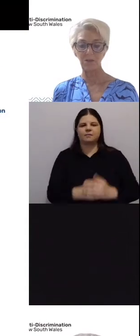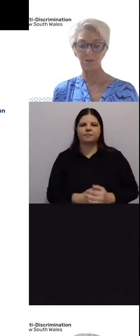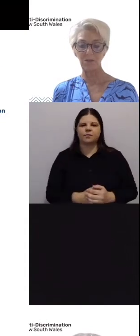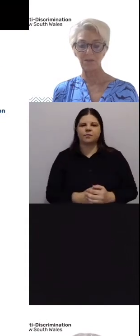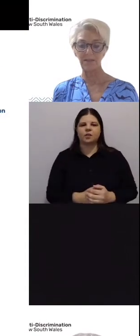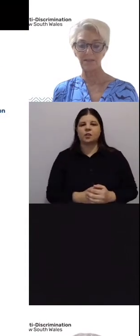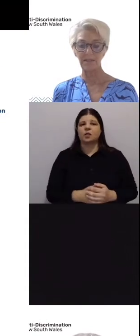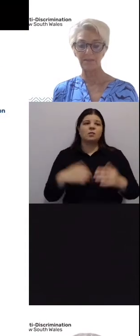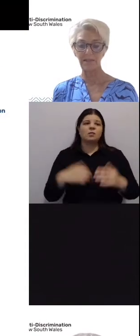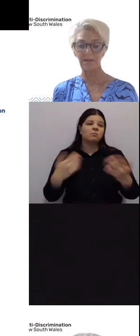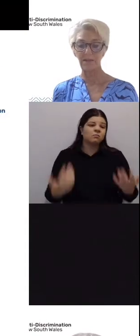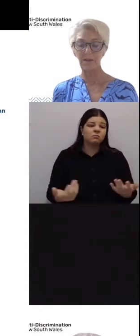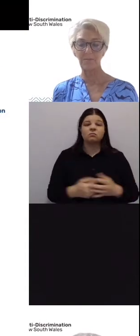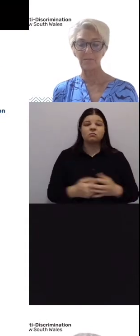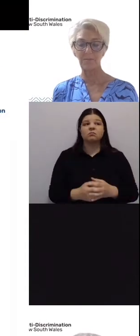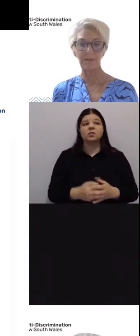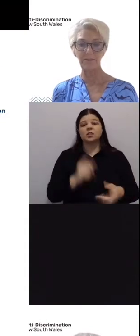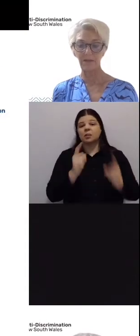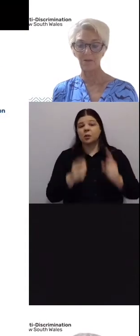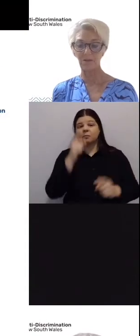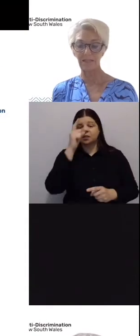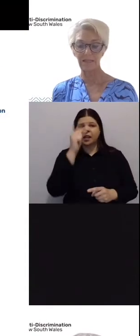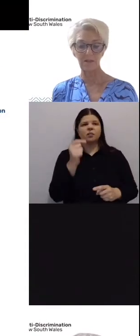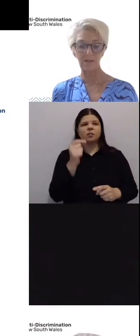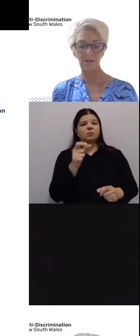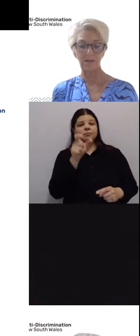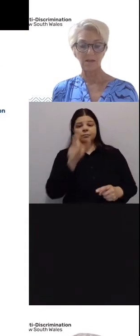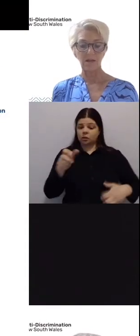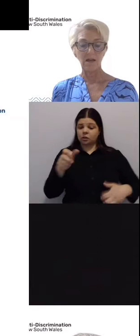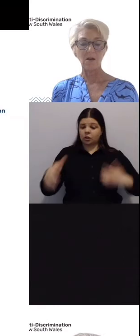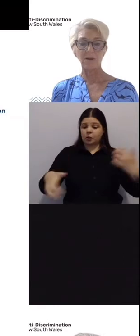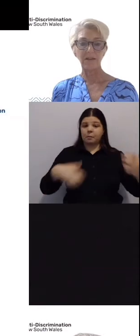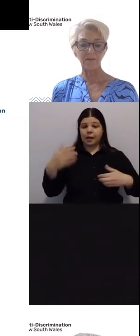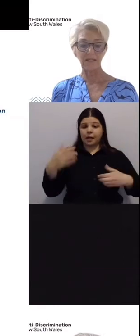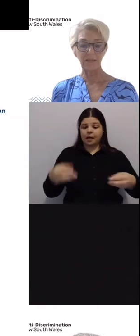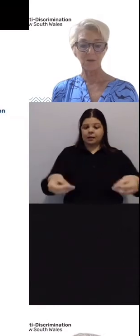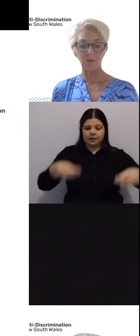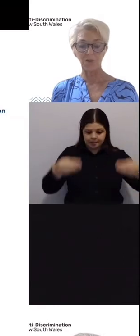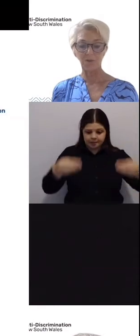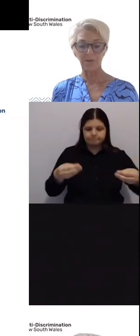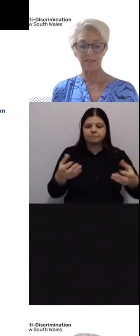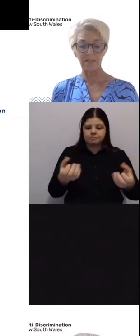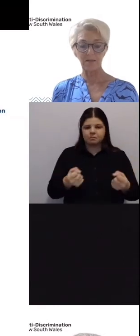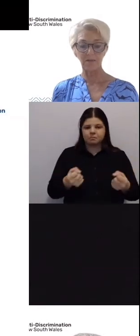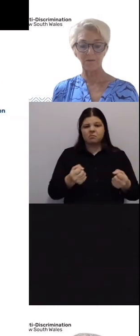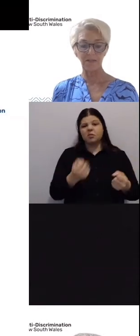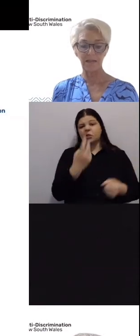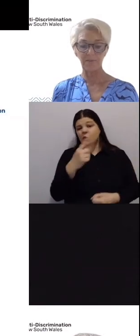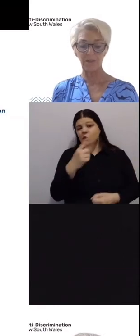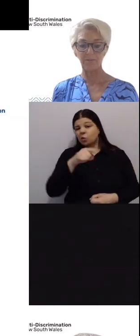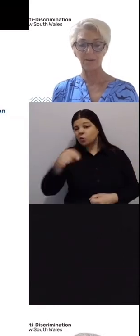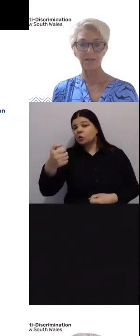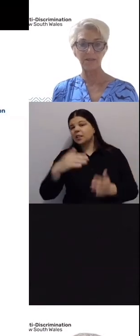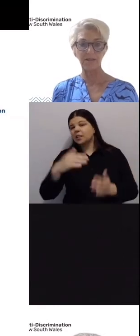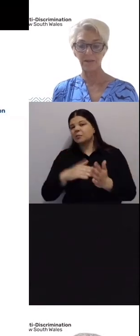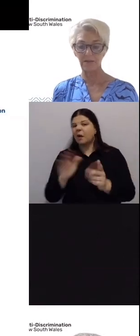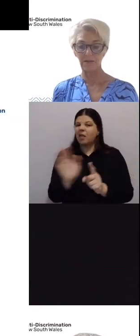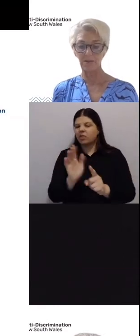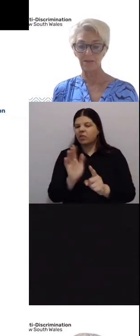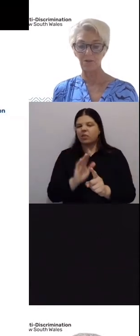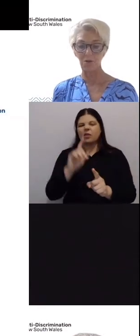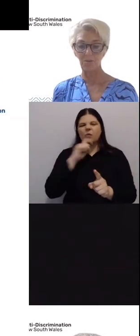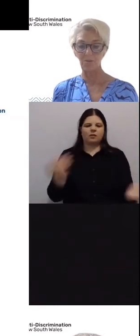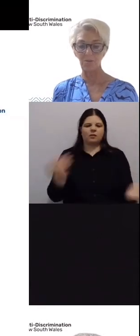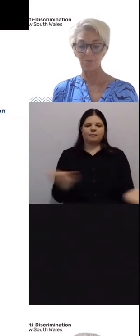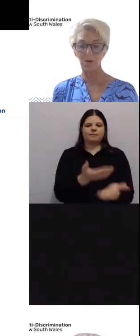anywhere between 2 to 6 months of the complaint being received. However, if it's an urgent matter, for example, a person is about